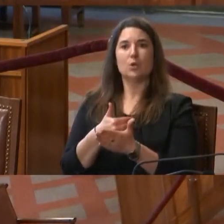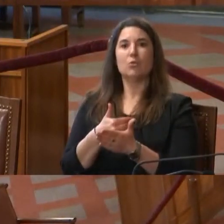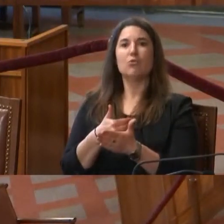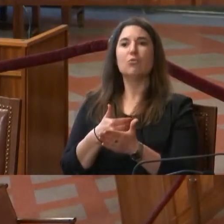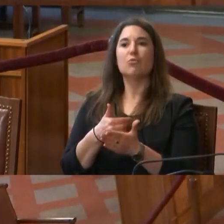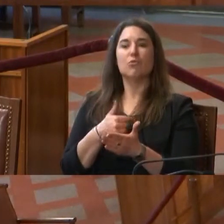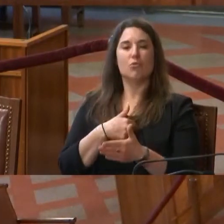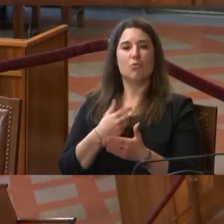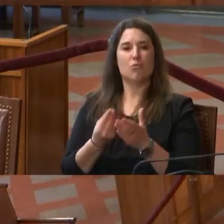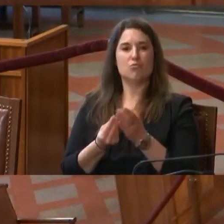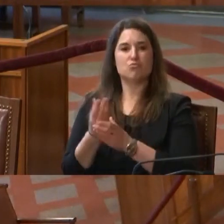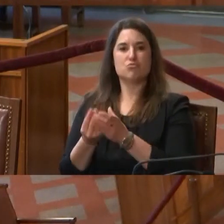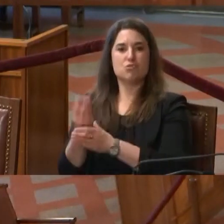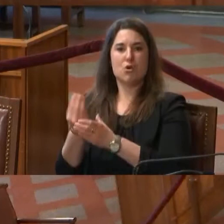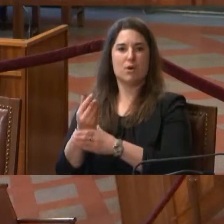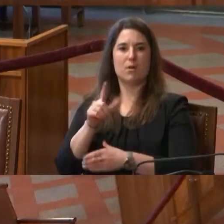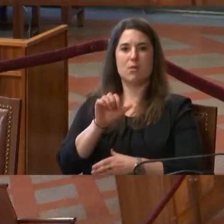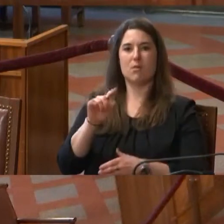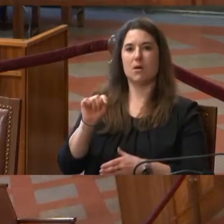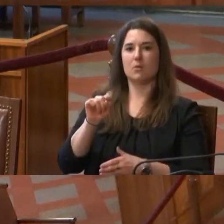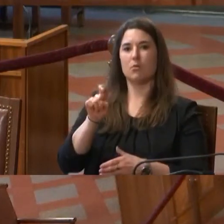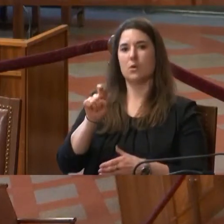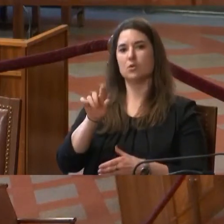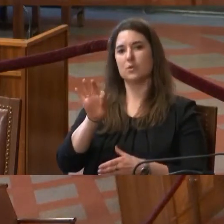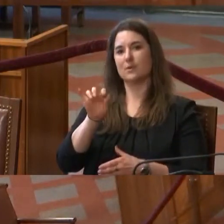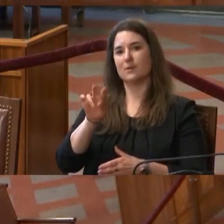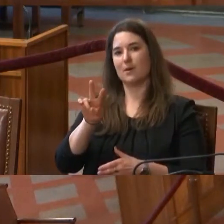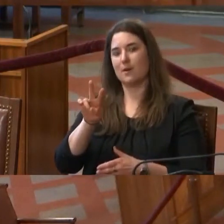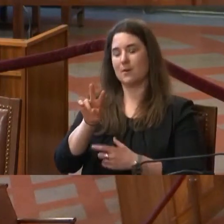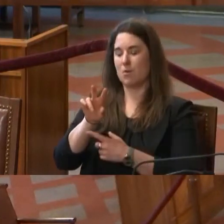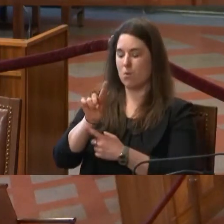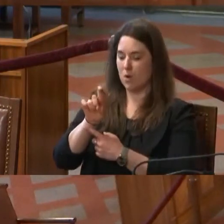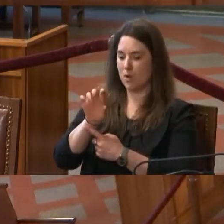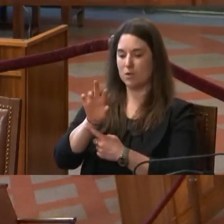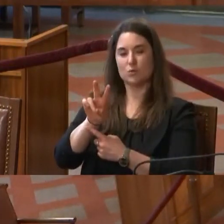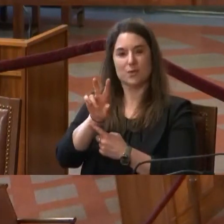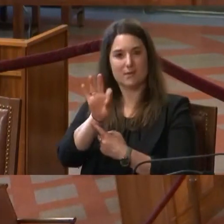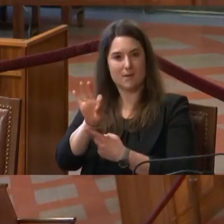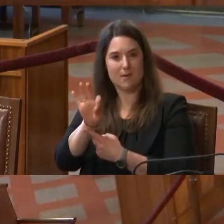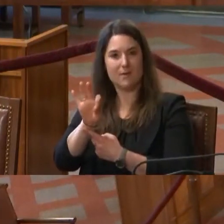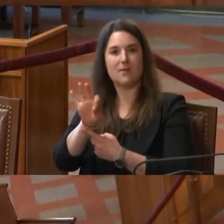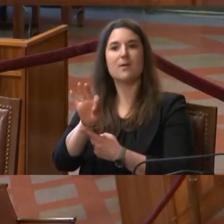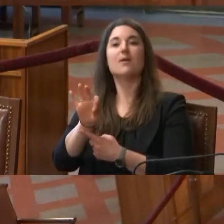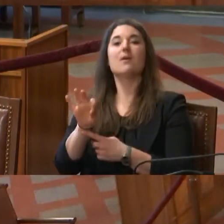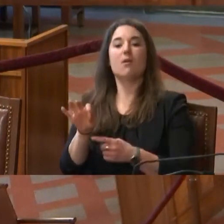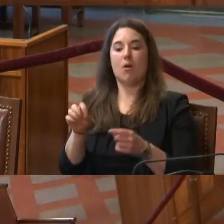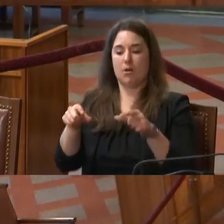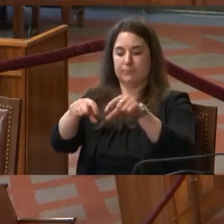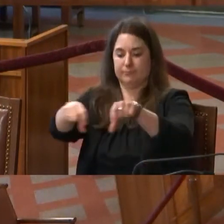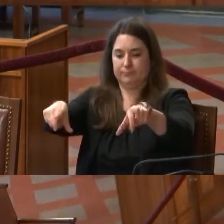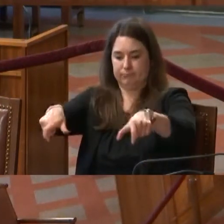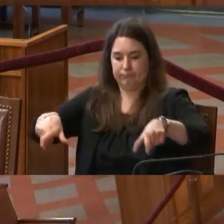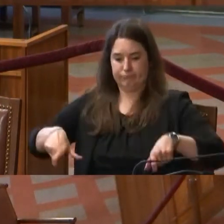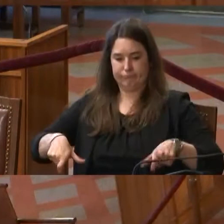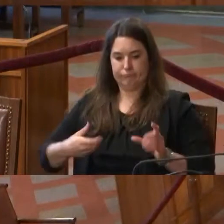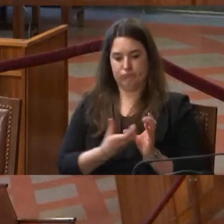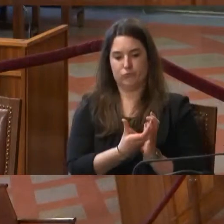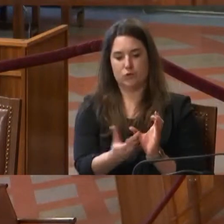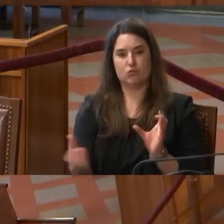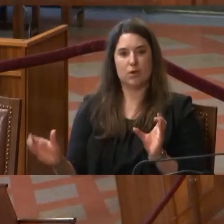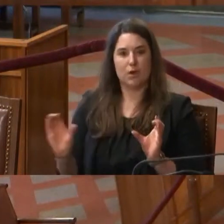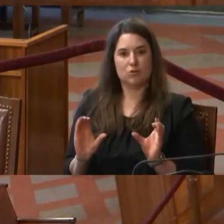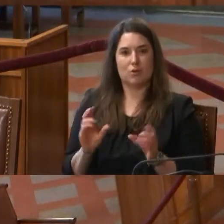lot 125A98 with trench drains on the inlet and outlet side of the garden, located